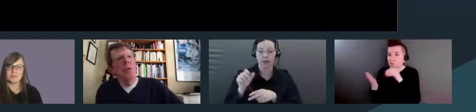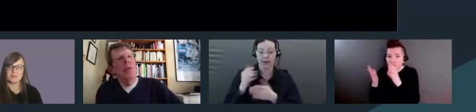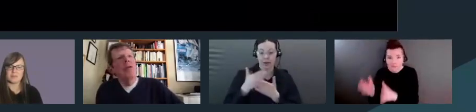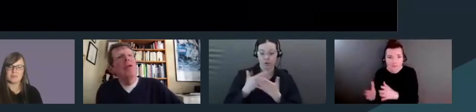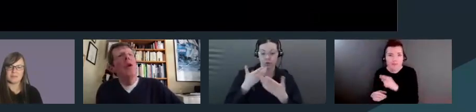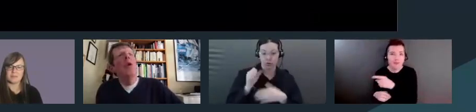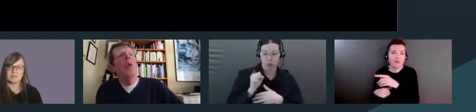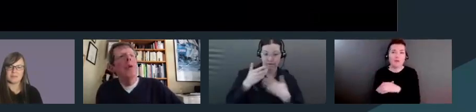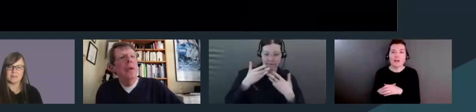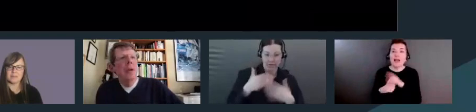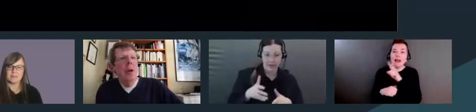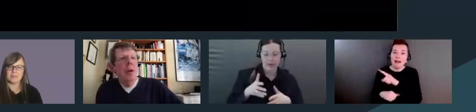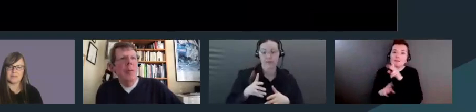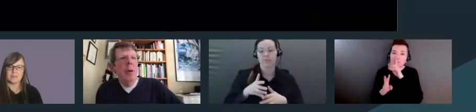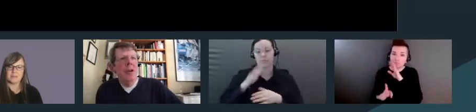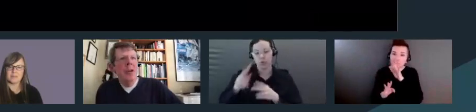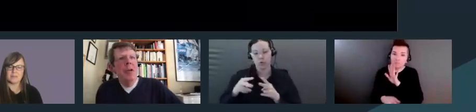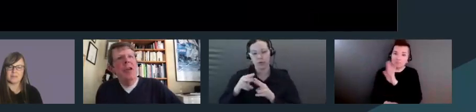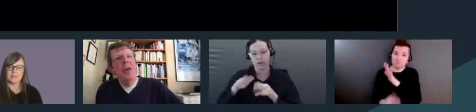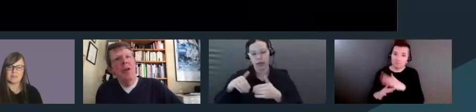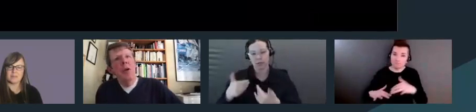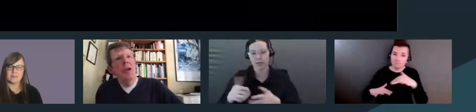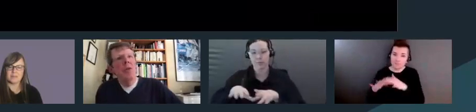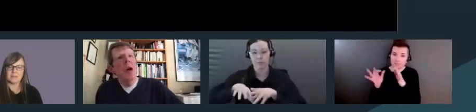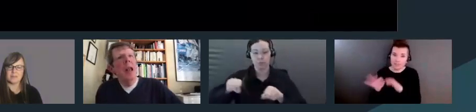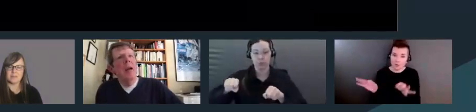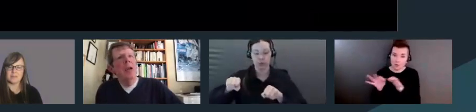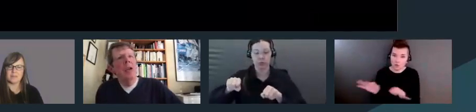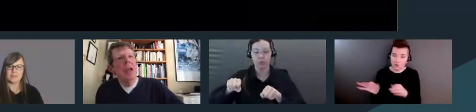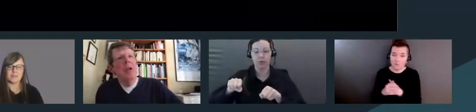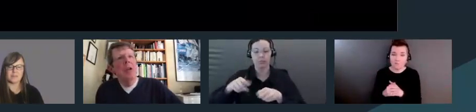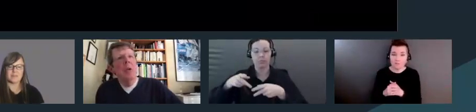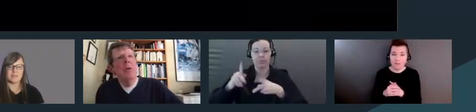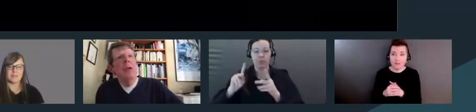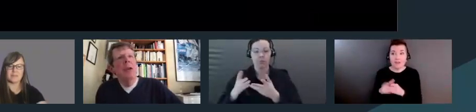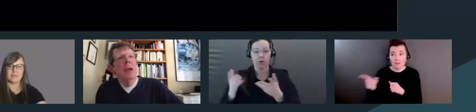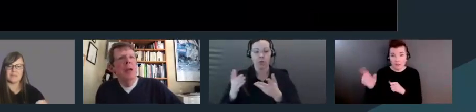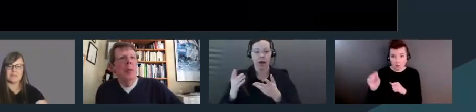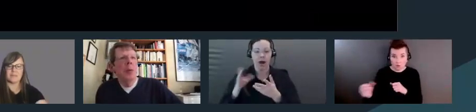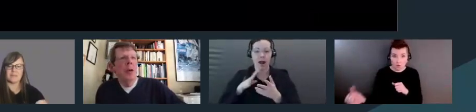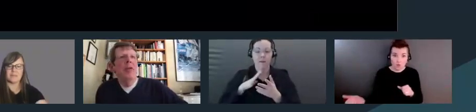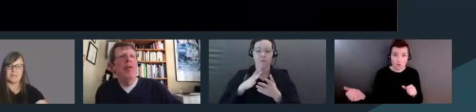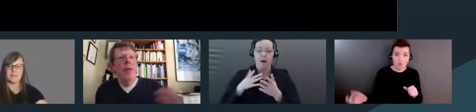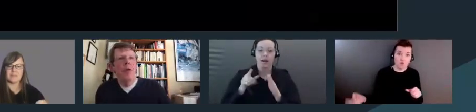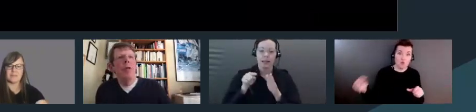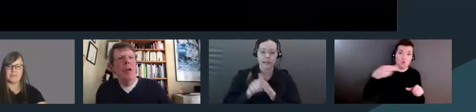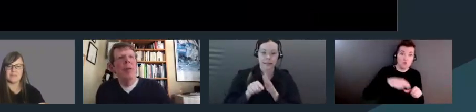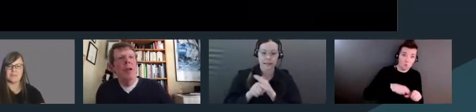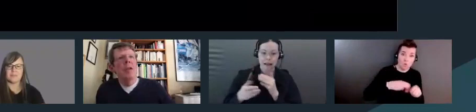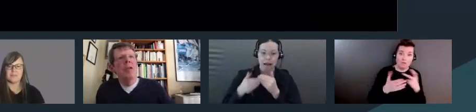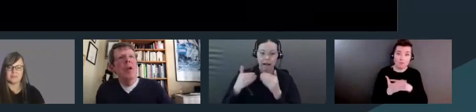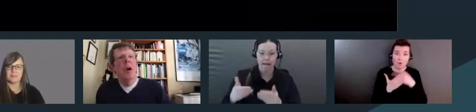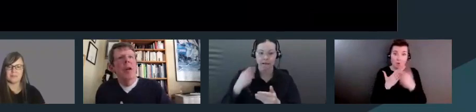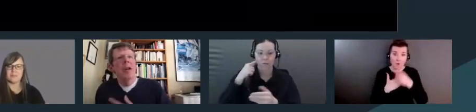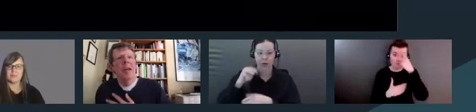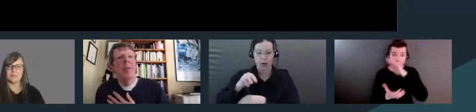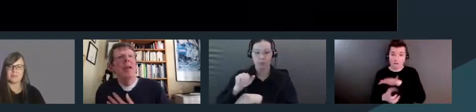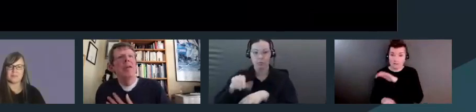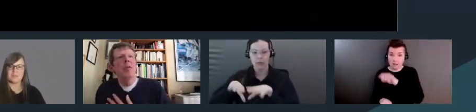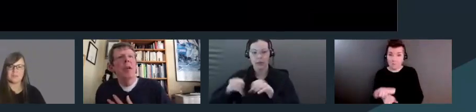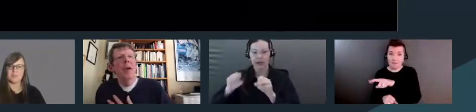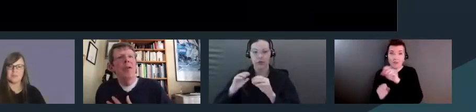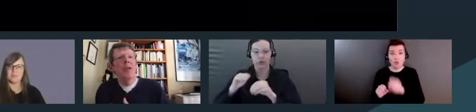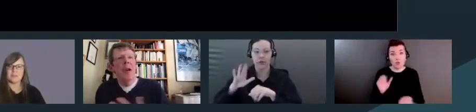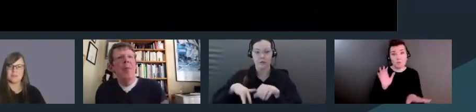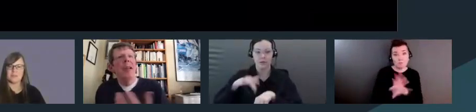or Inuktitut. So participants had the choice of what language they could use for their assignments and so on. And that